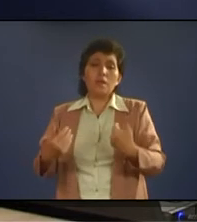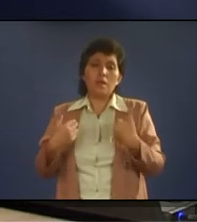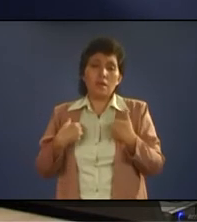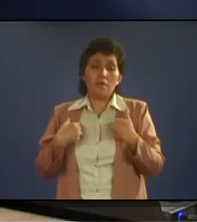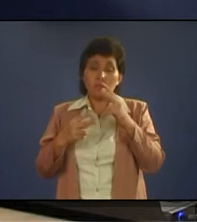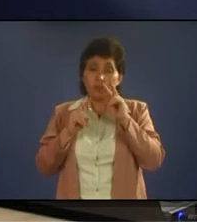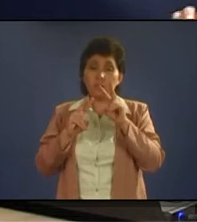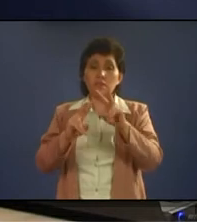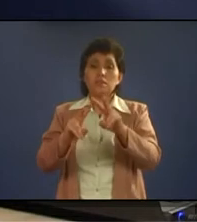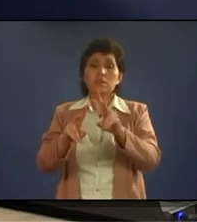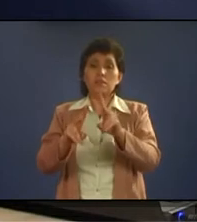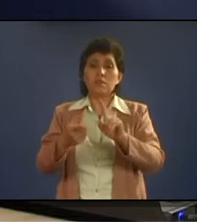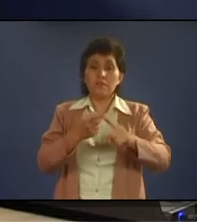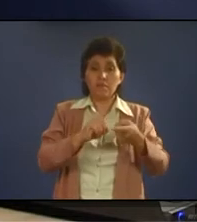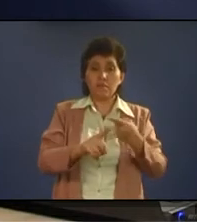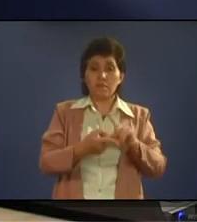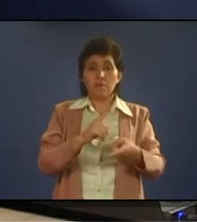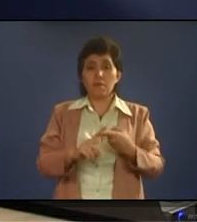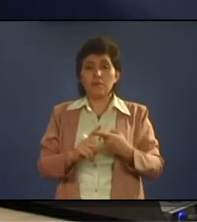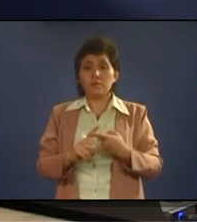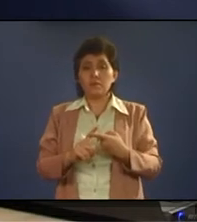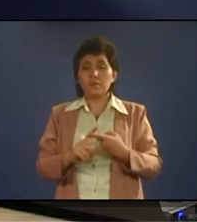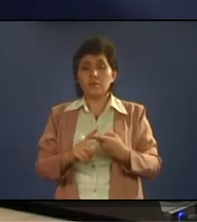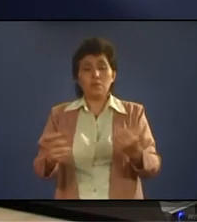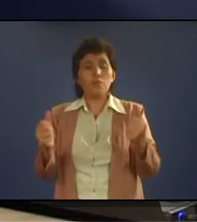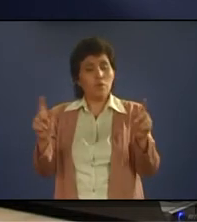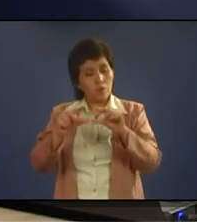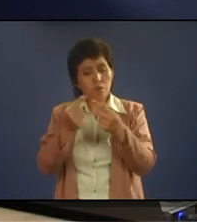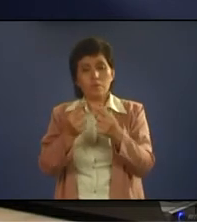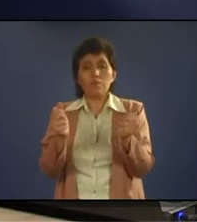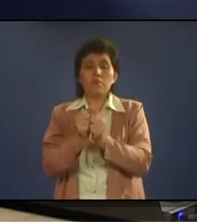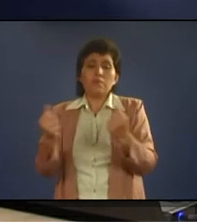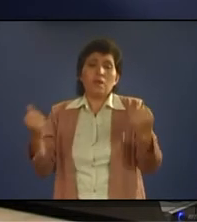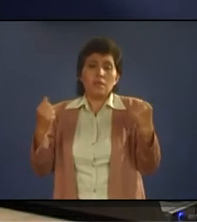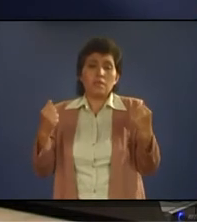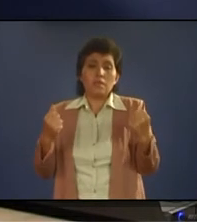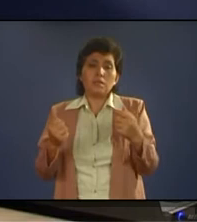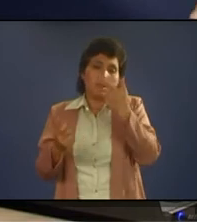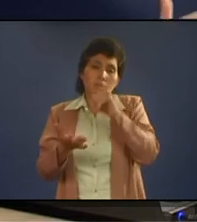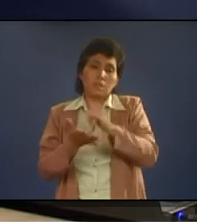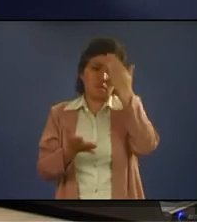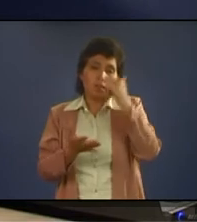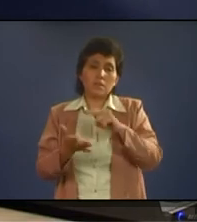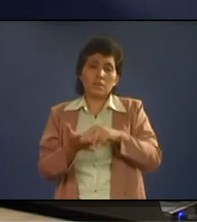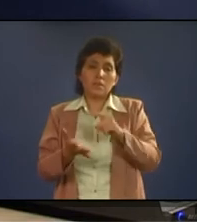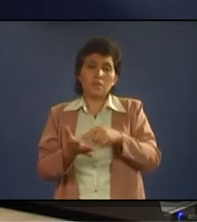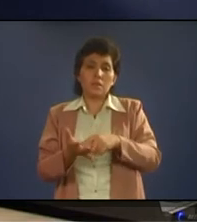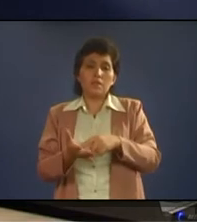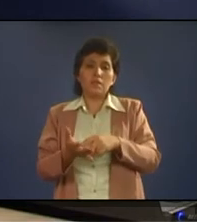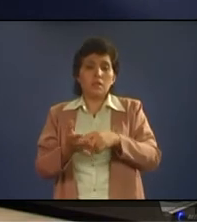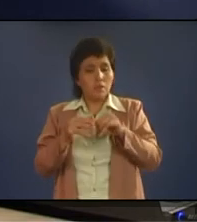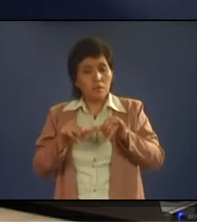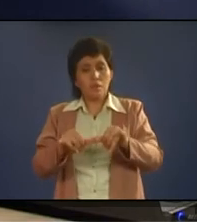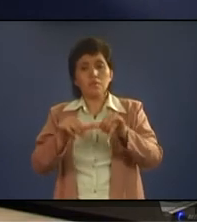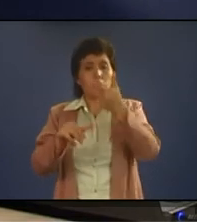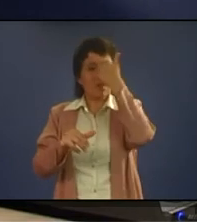friends, obviously sometimes the group will die by itself, yeah? That's why sometimes we just have to just keep doing it because we just